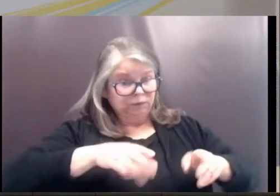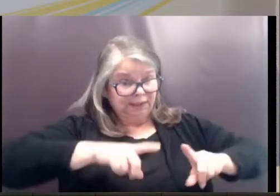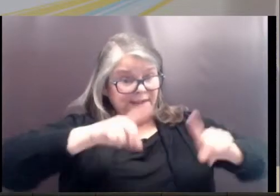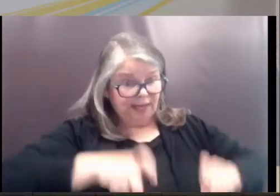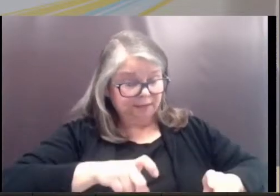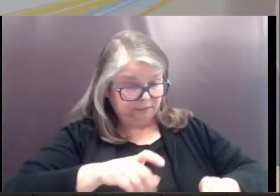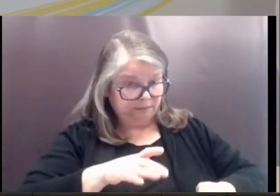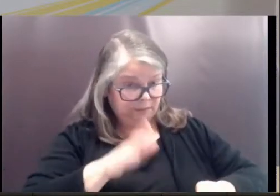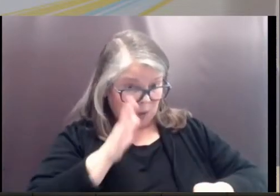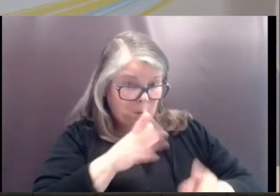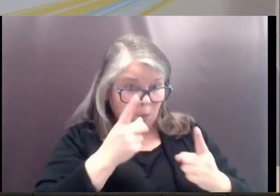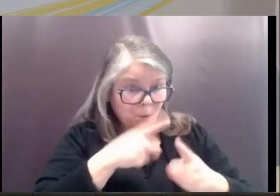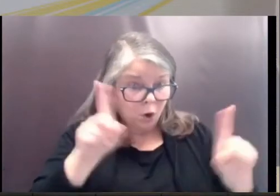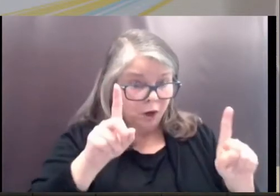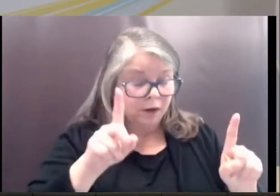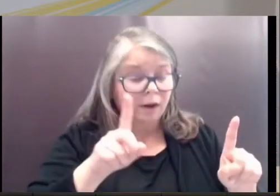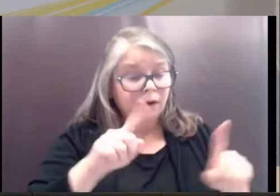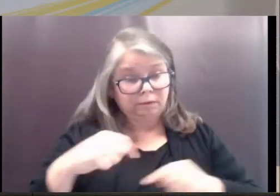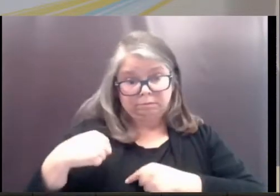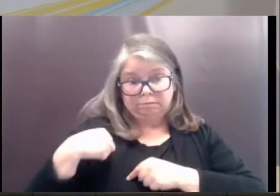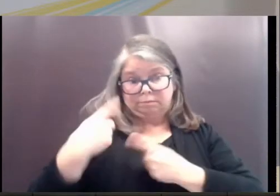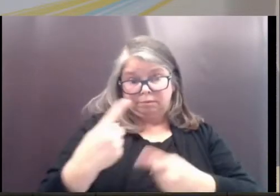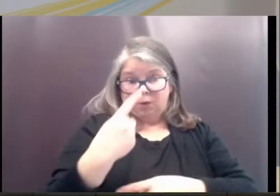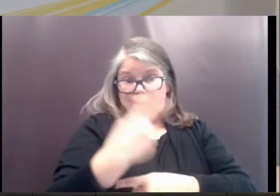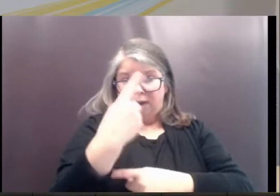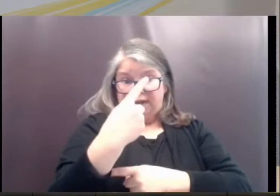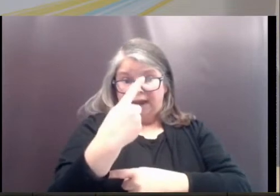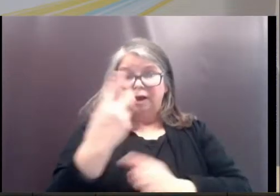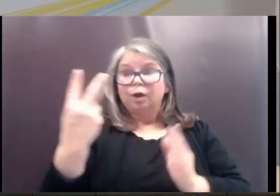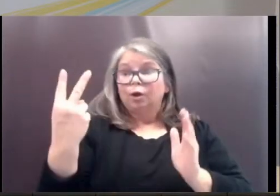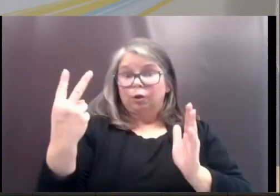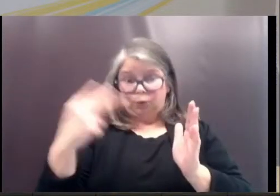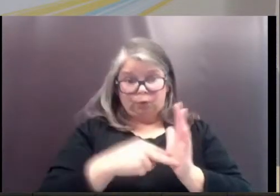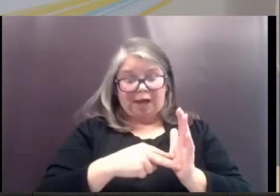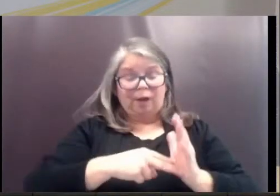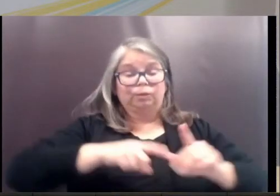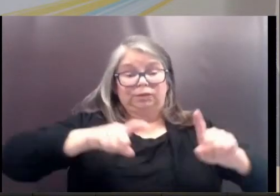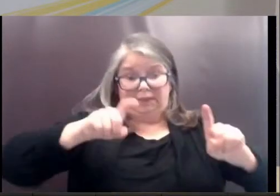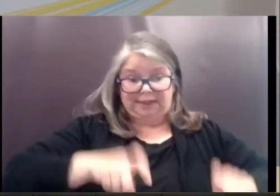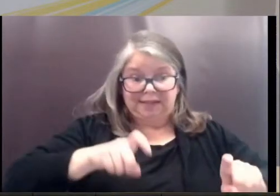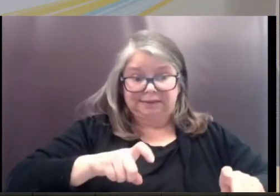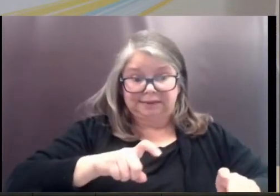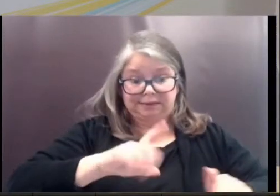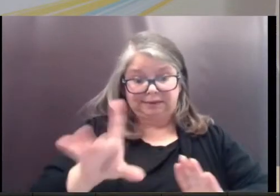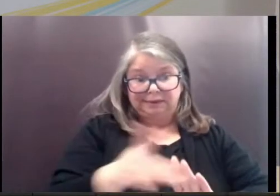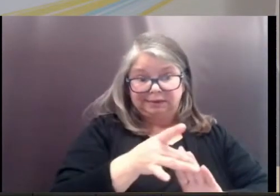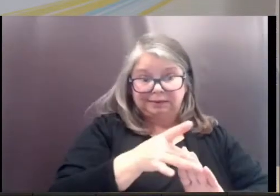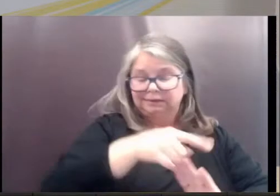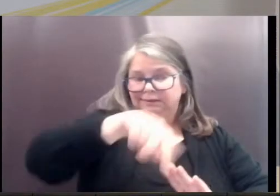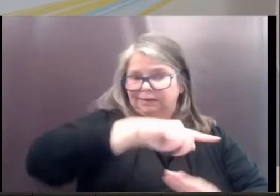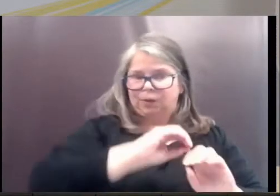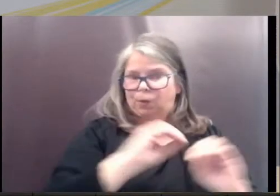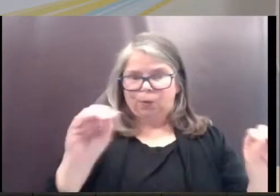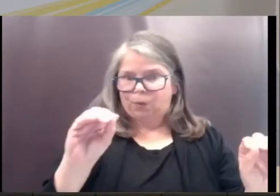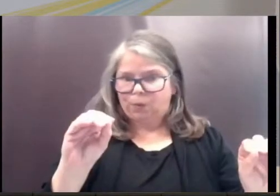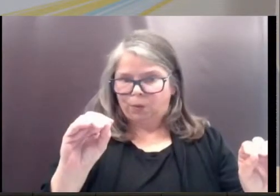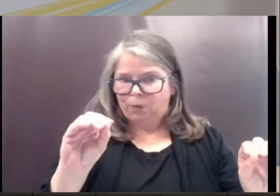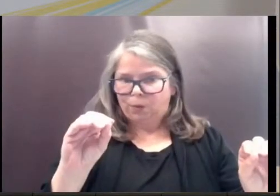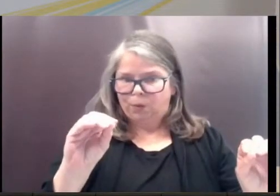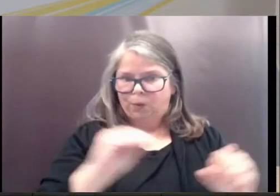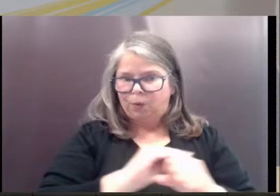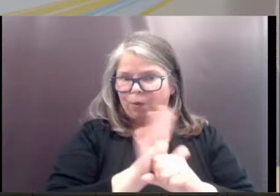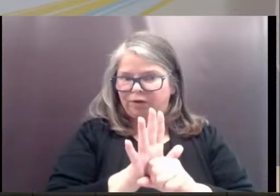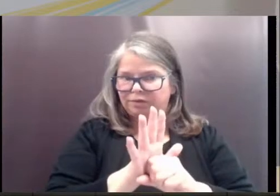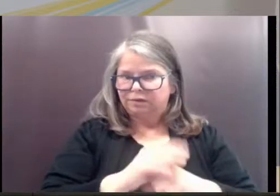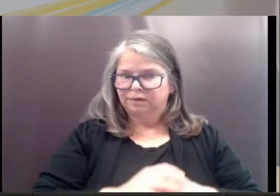day, no new cases. Are you concerned that some maybe more